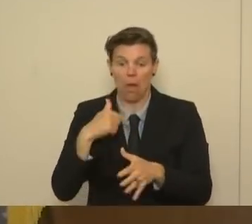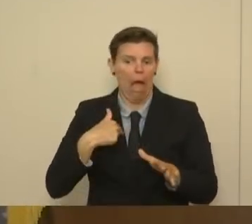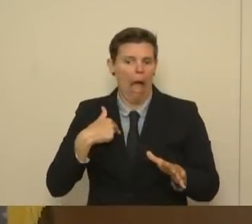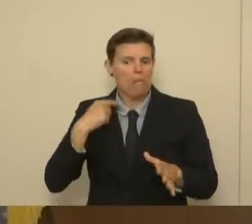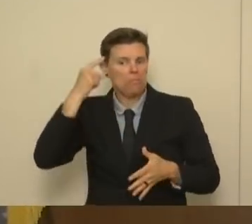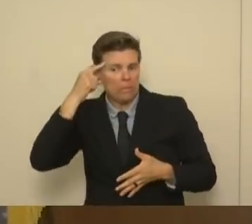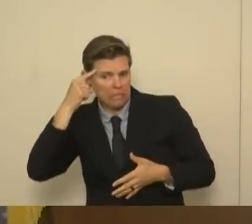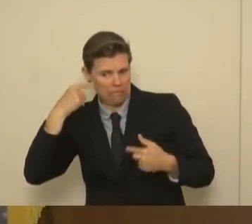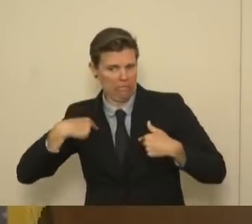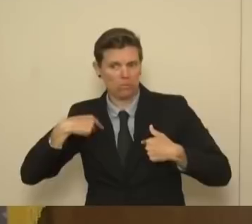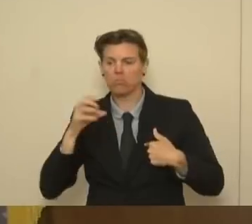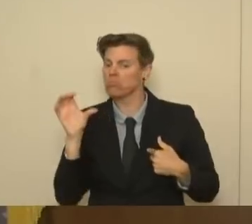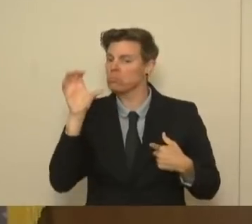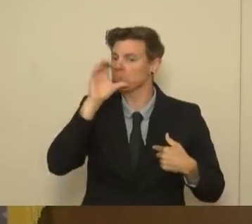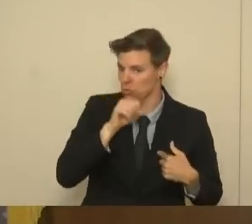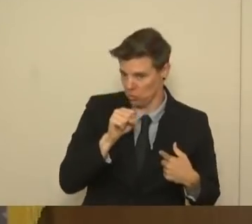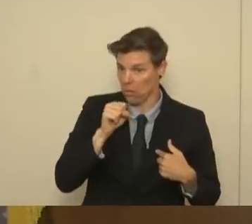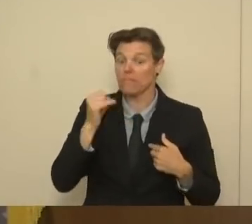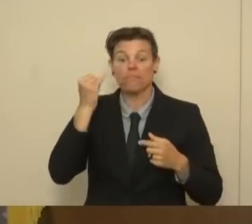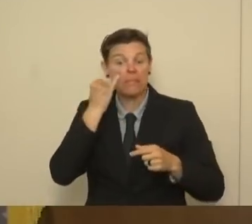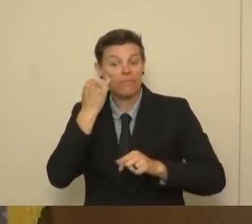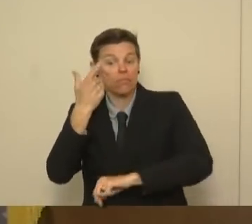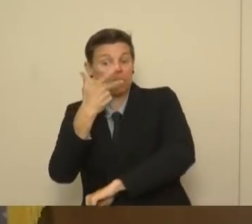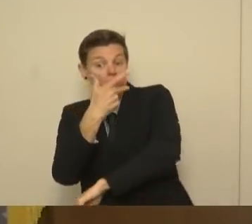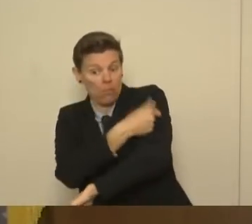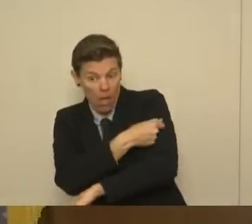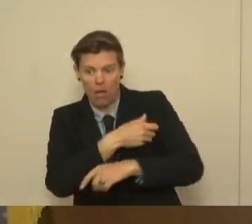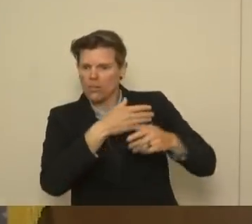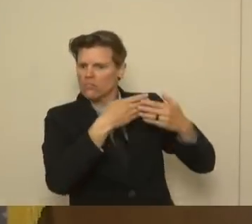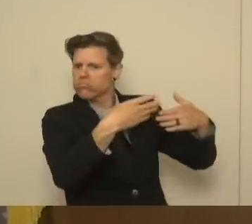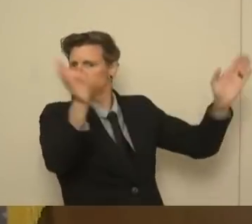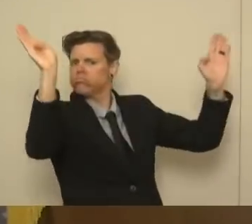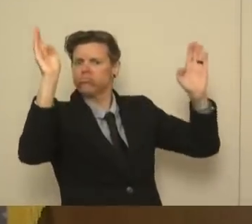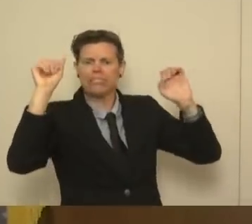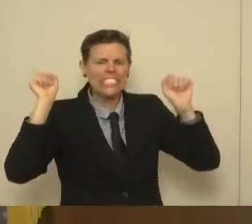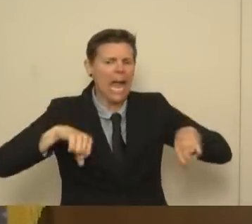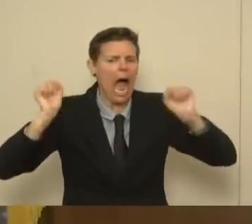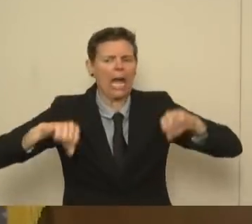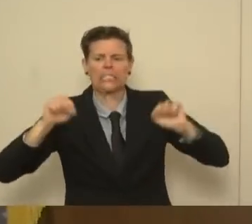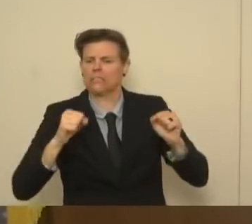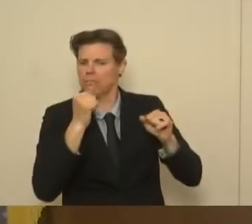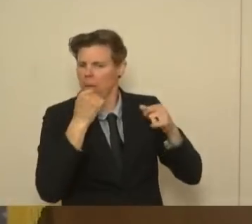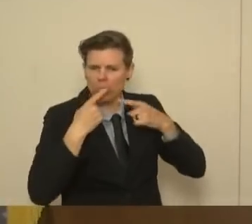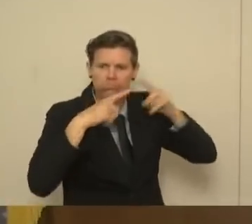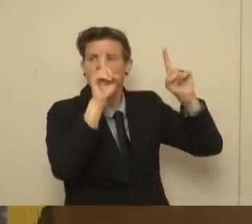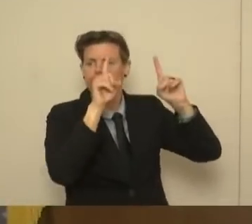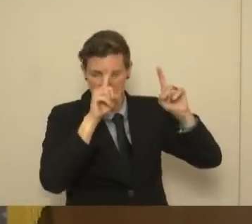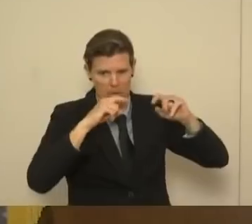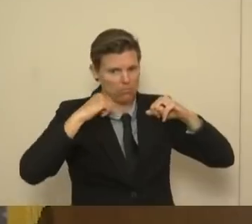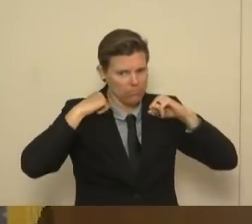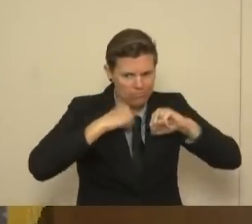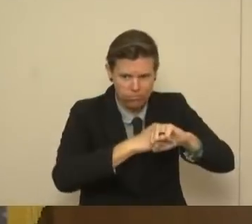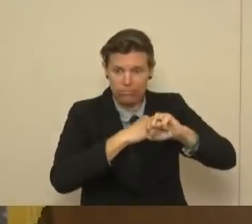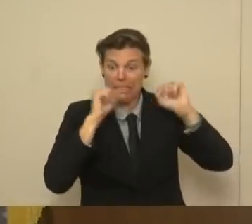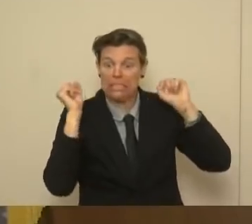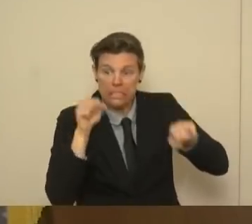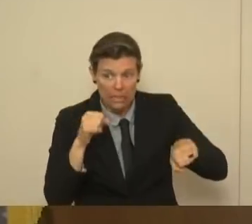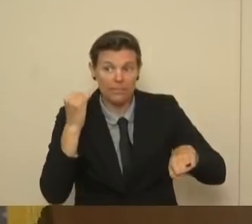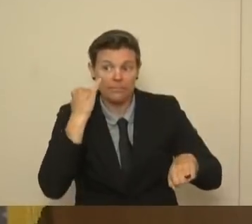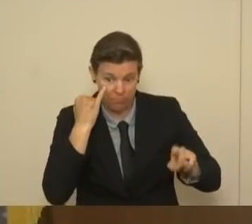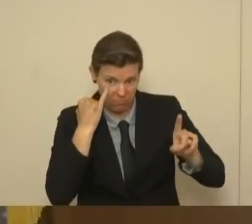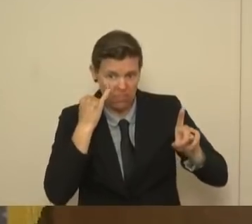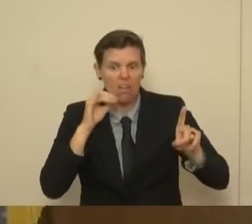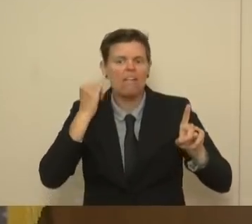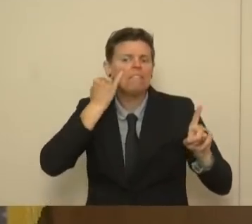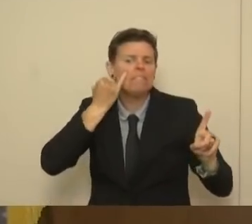are the first part of your question, so that it provides immunity for a year. Let's just say that. I hope that that's going to be